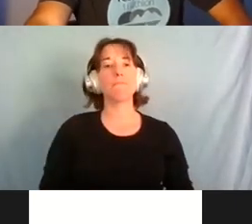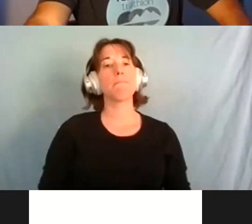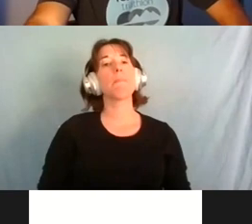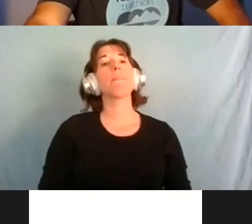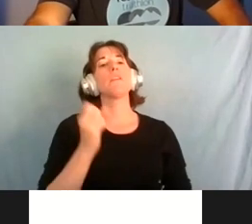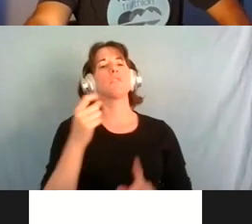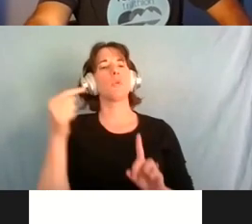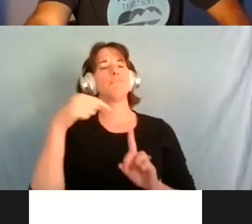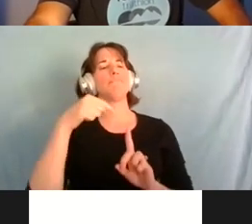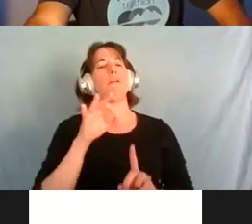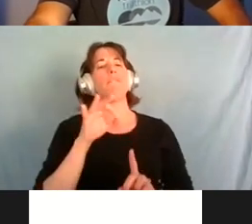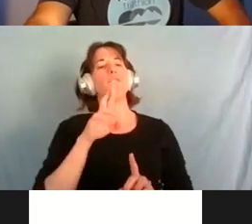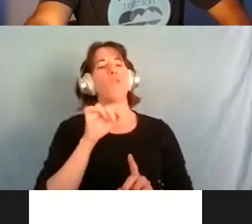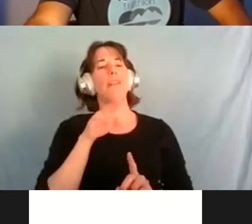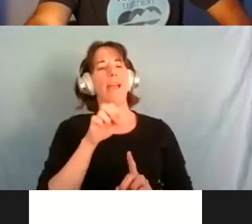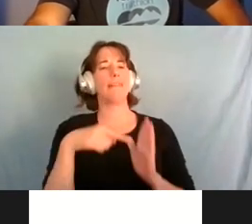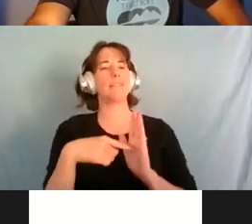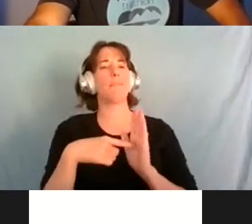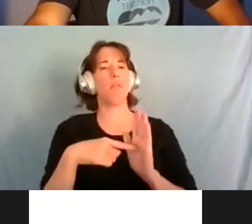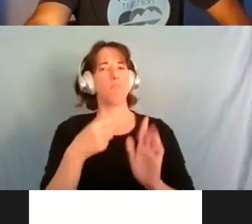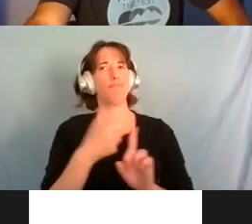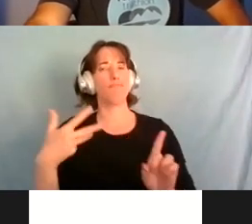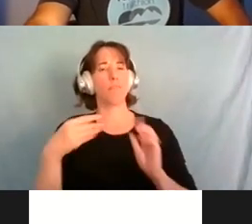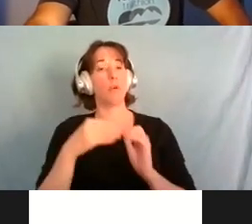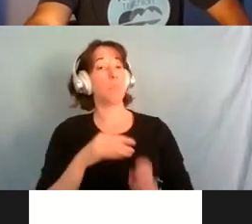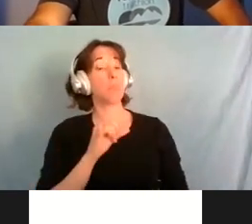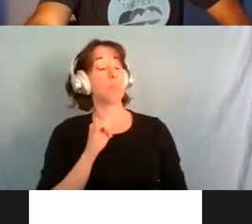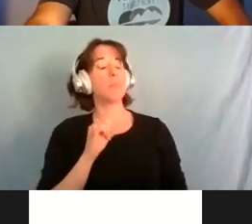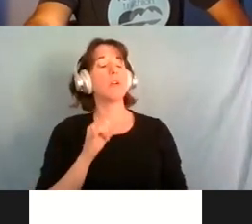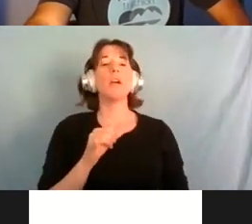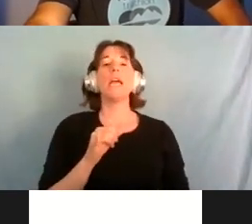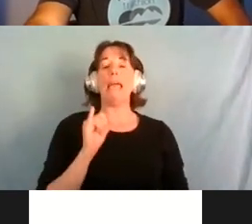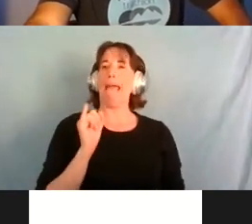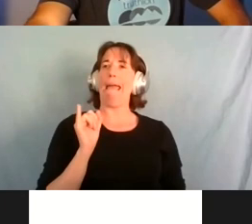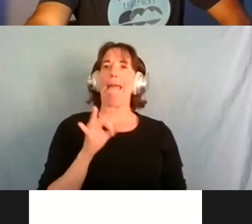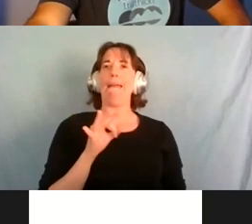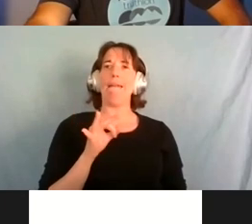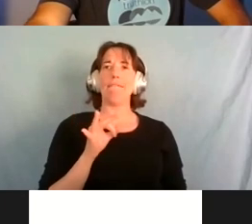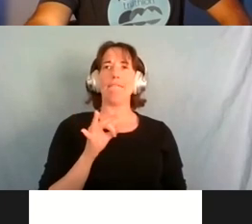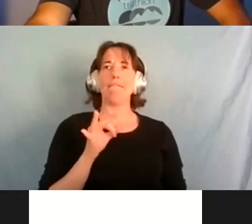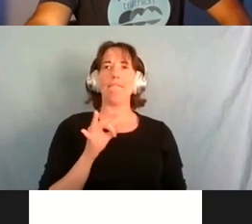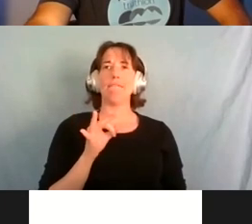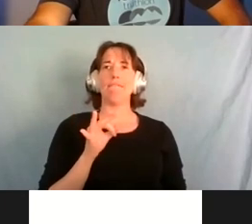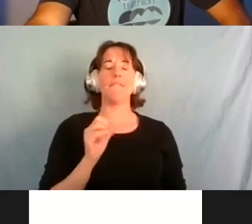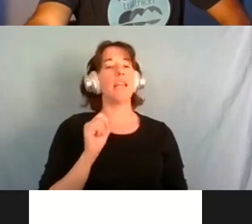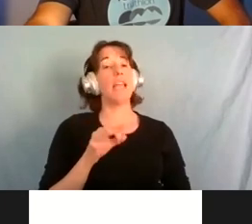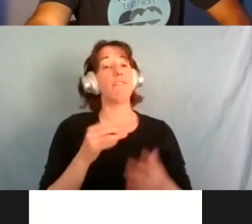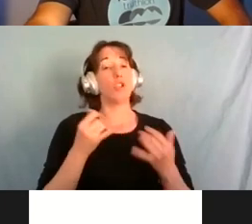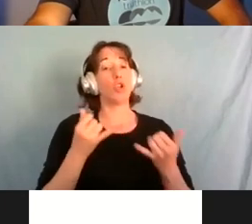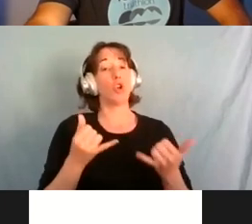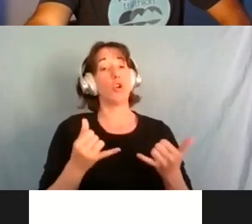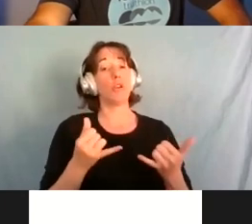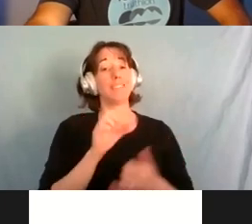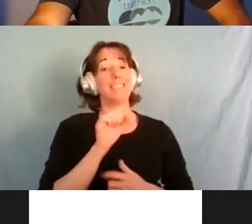what happens if there's a lot of, like, for the current state action space, if Mhm. there ends up being a lot